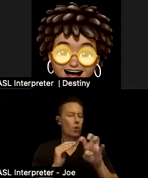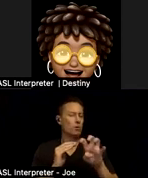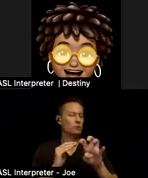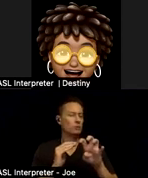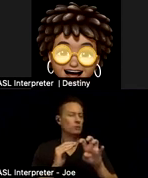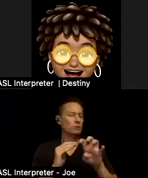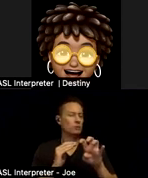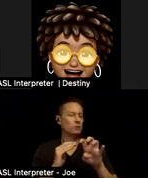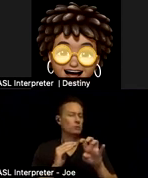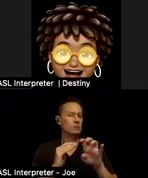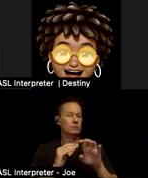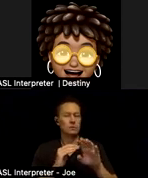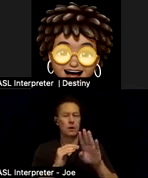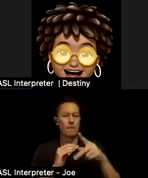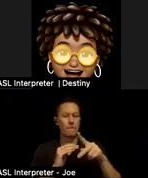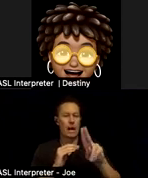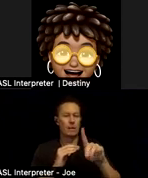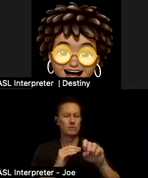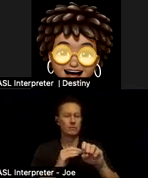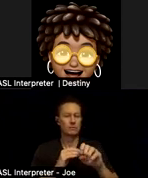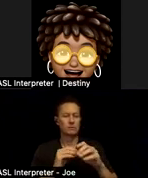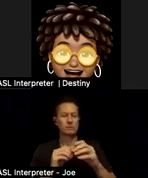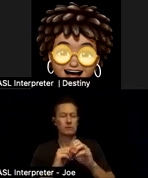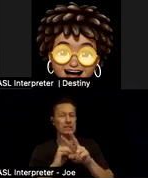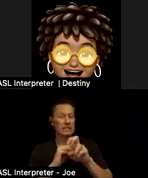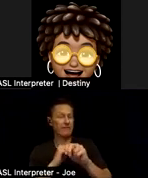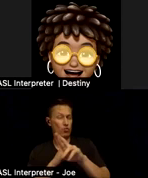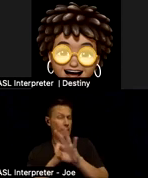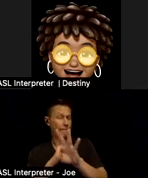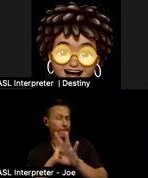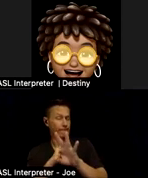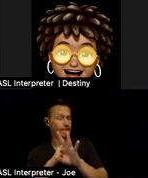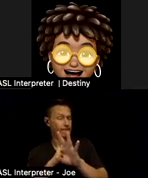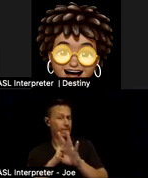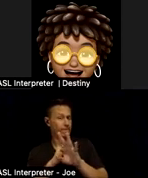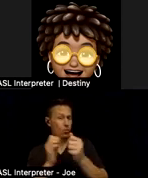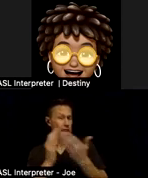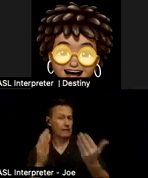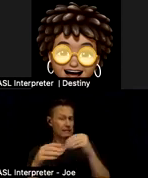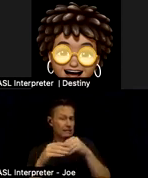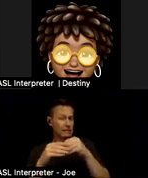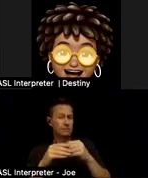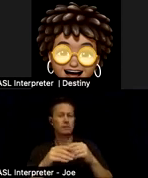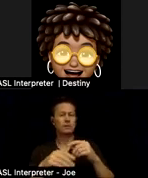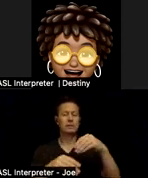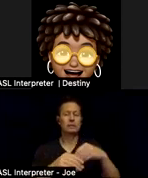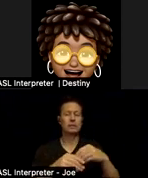homes, even refrigerators with contents, most typically. In commercial settings,